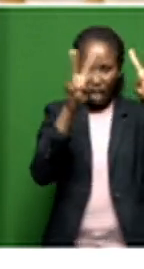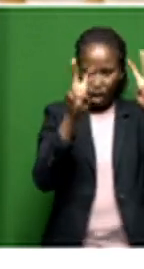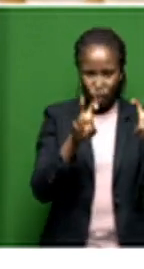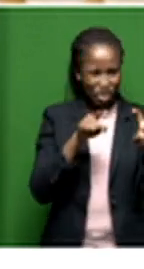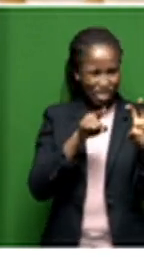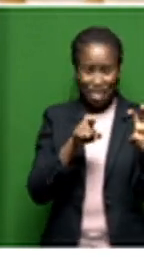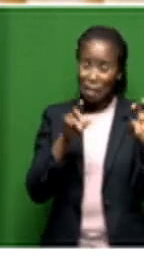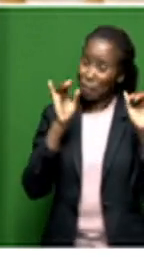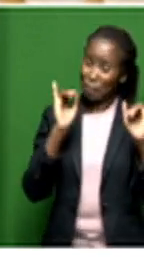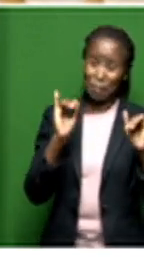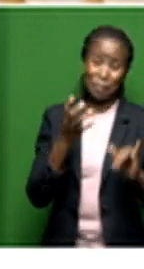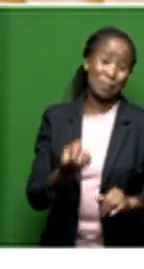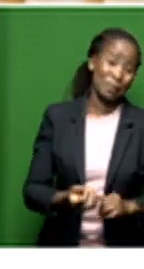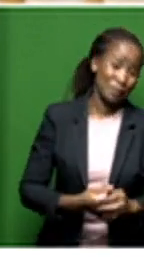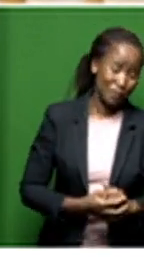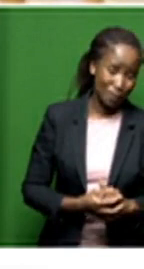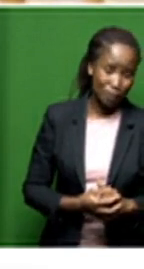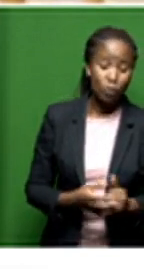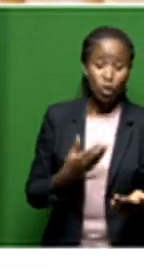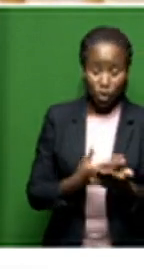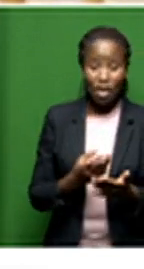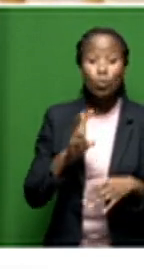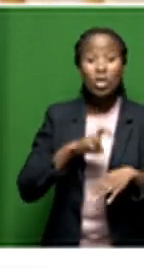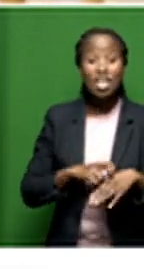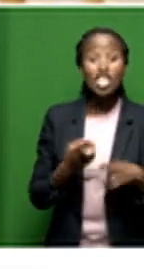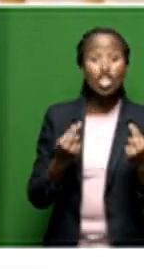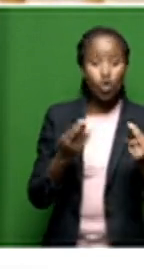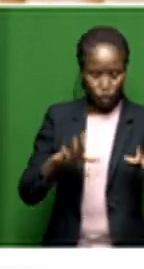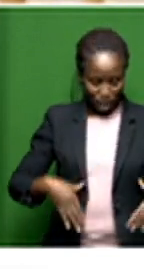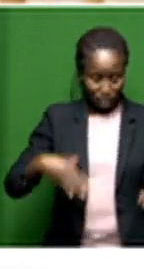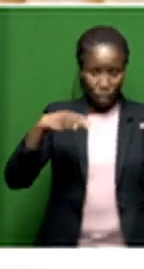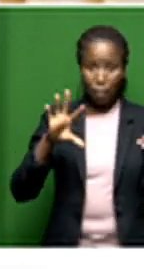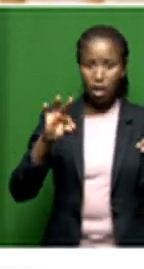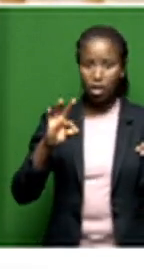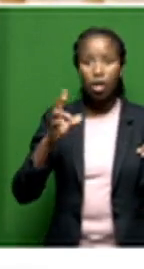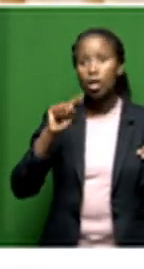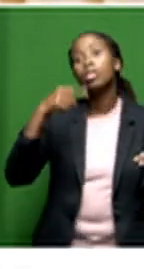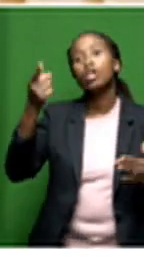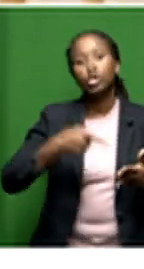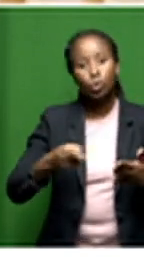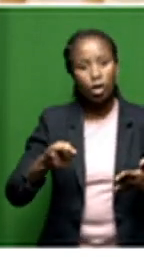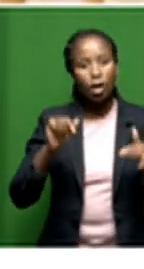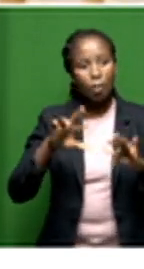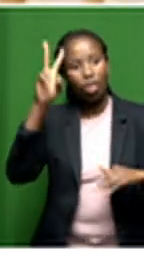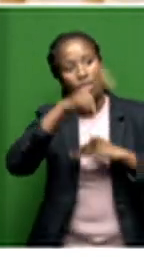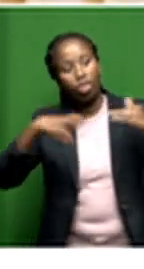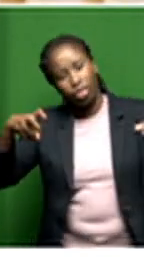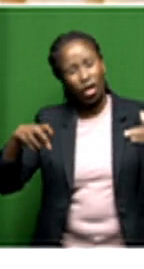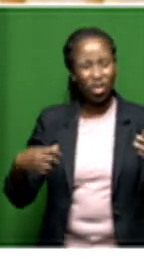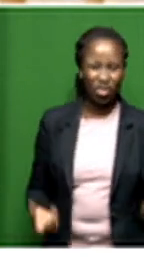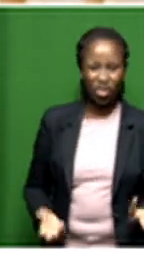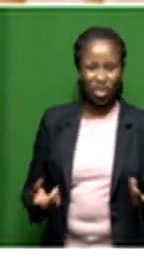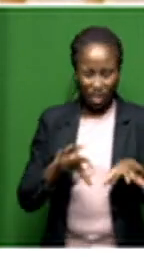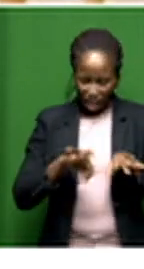really, really tragic that you'll put up a brand new transformer on a Monday. The following week, unfortunately, due to vandalism and theft, people will